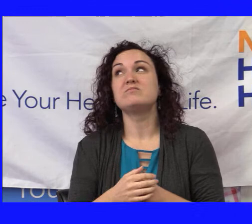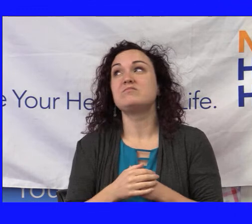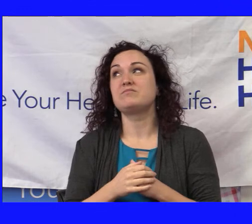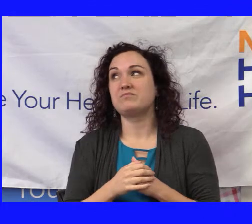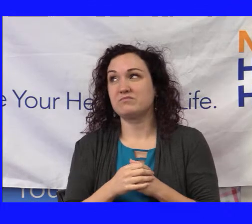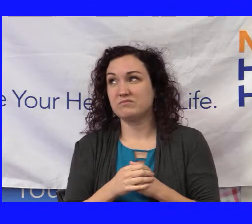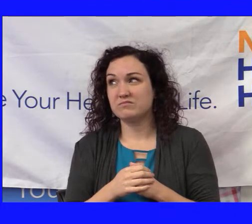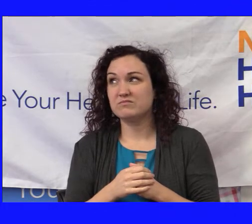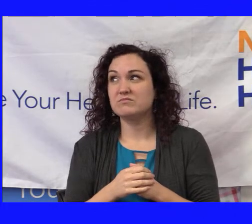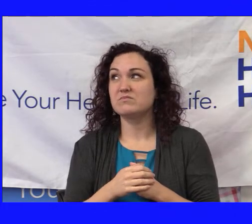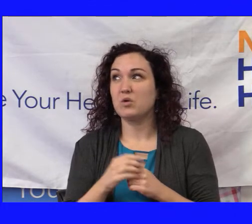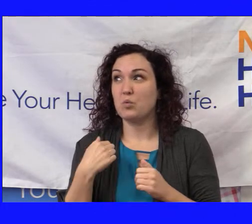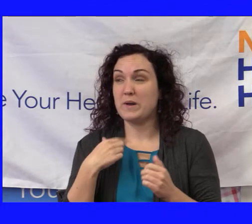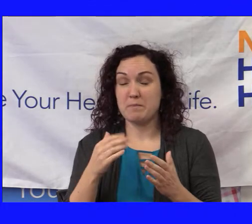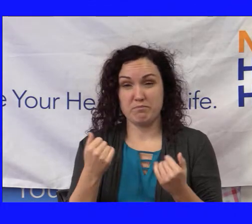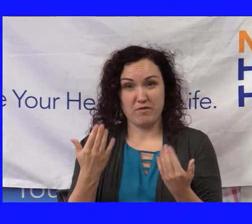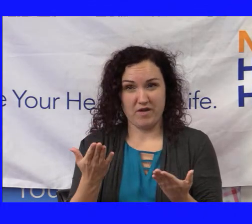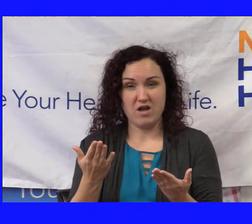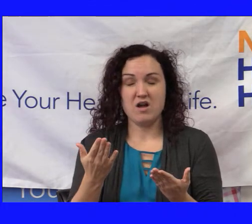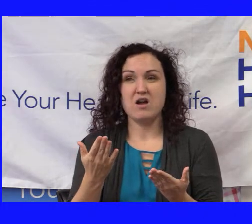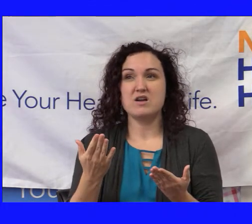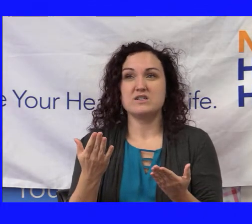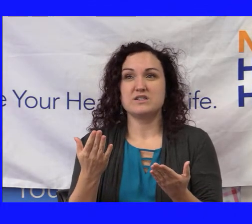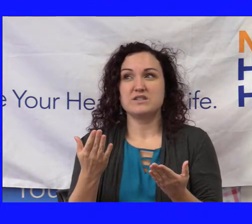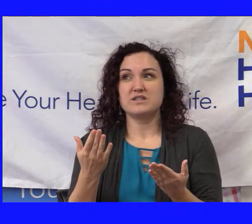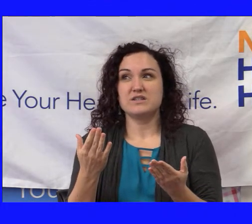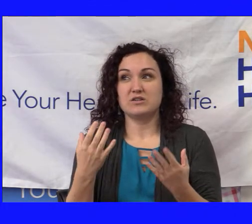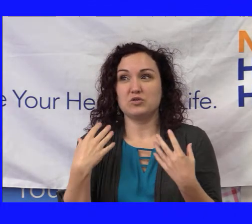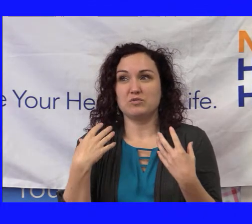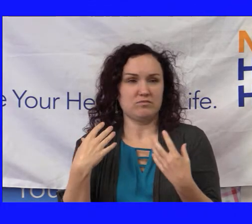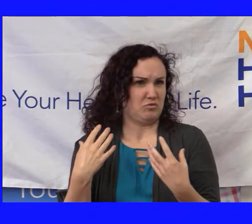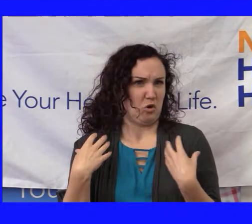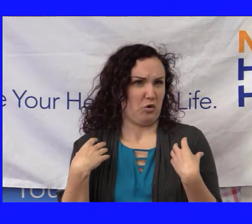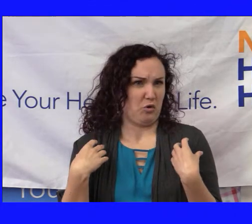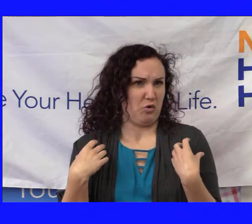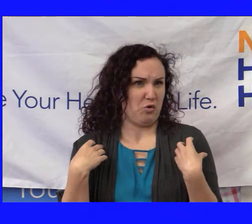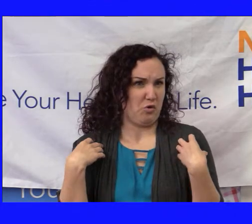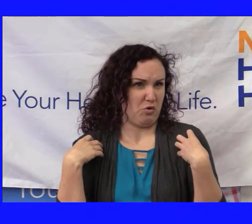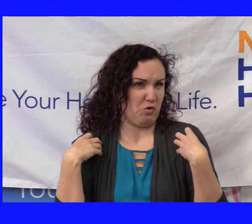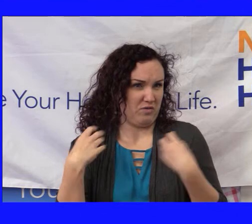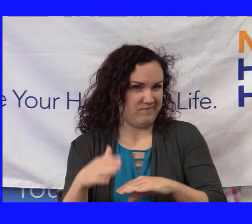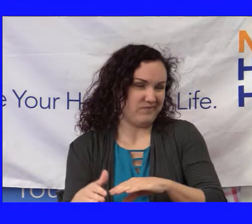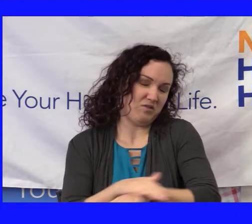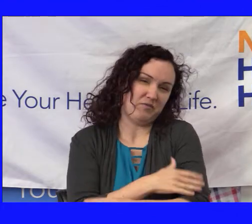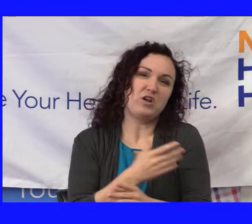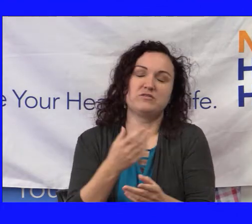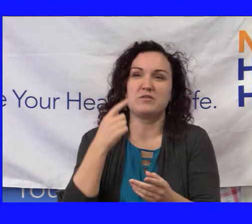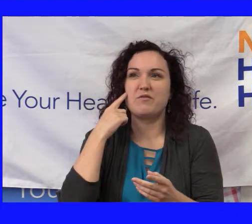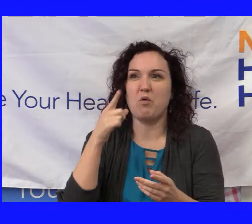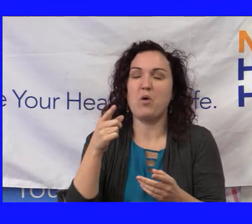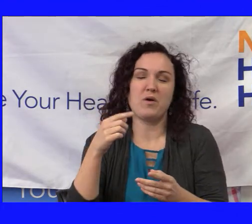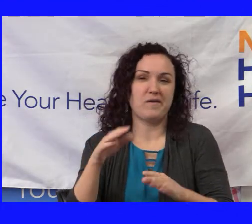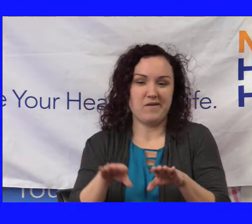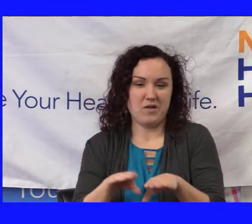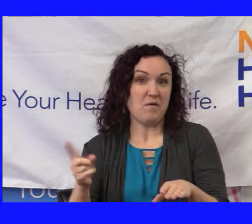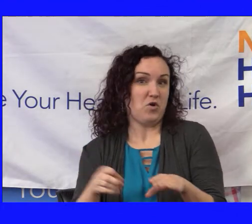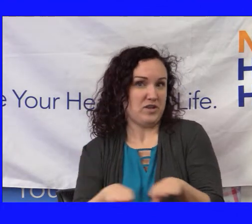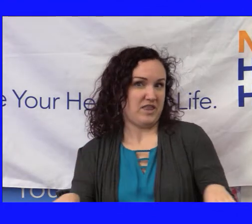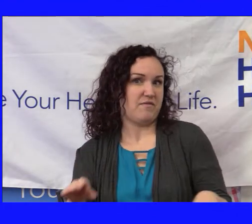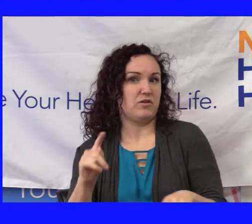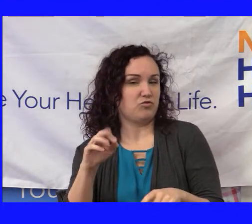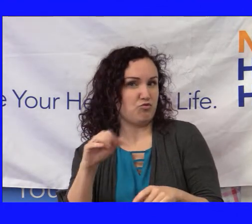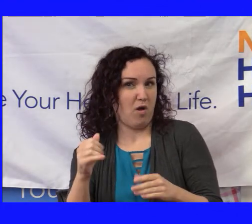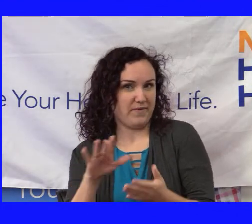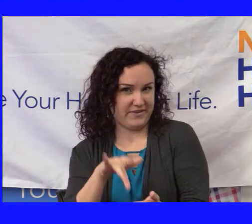provide coverage in our level 1 trauma centers alongside the departments of divisions of plastics and